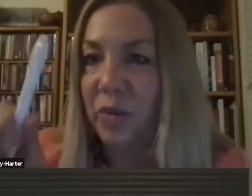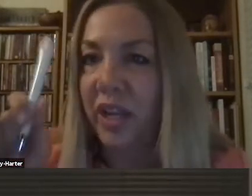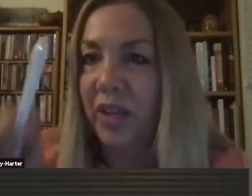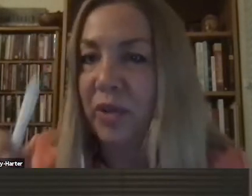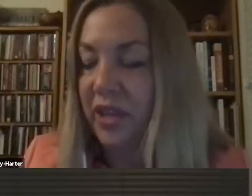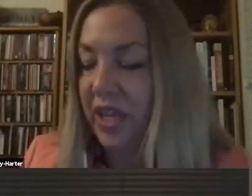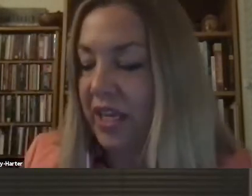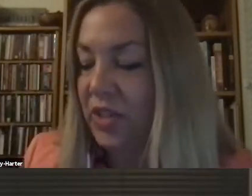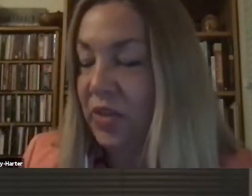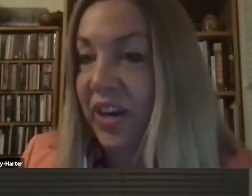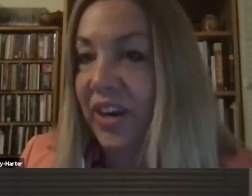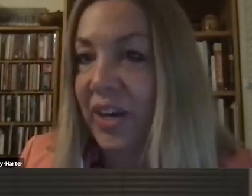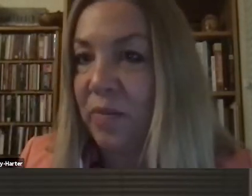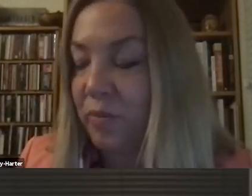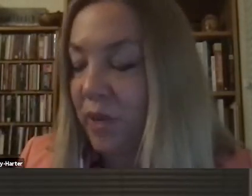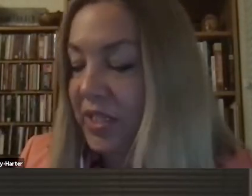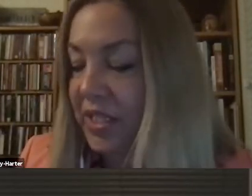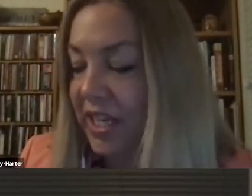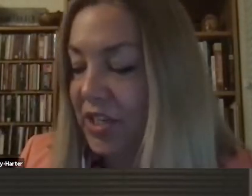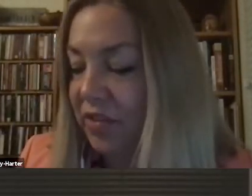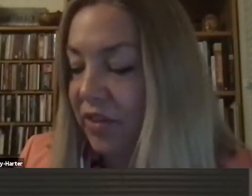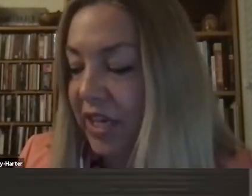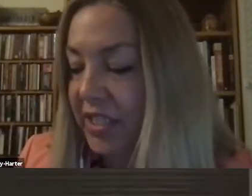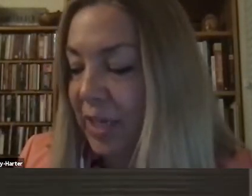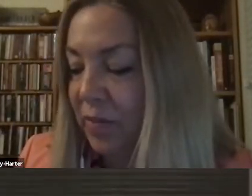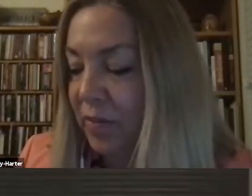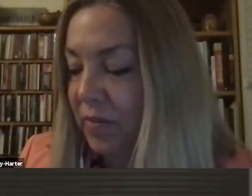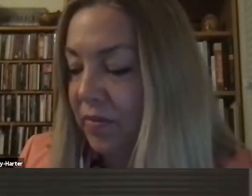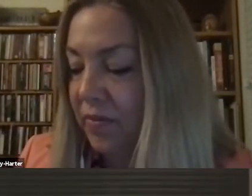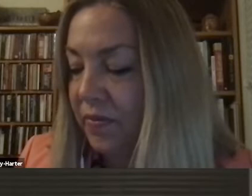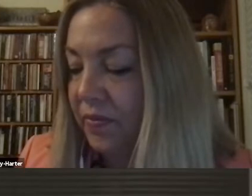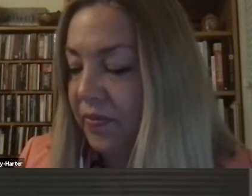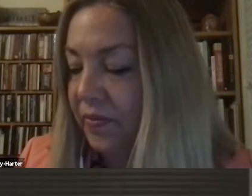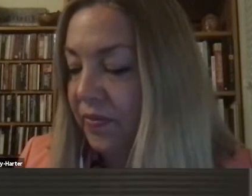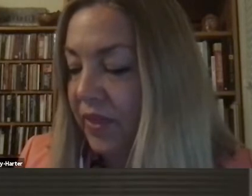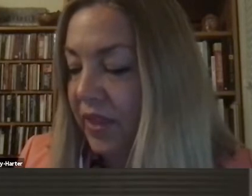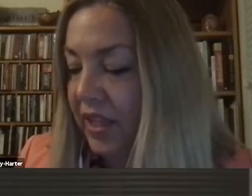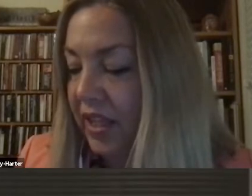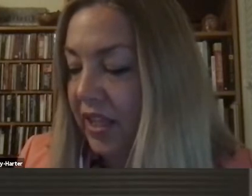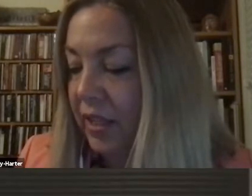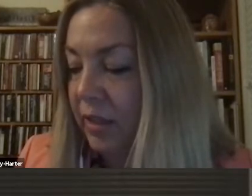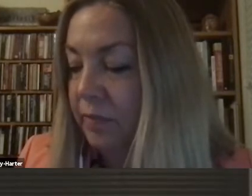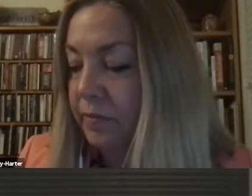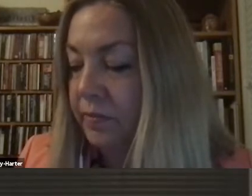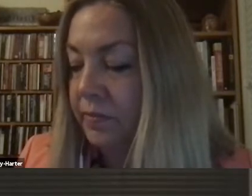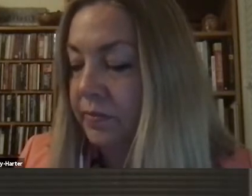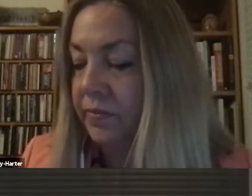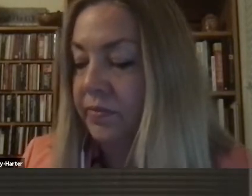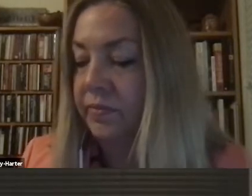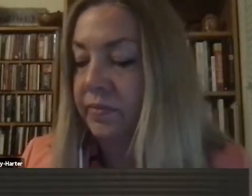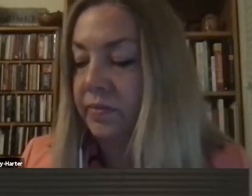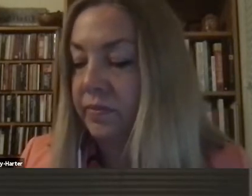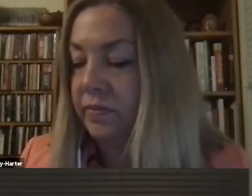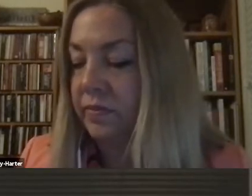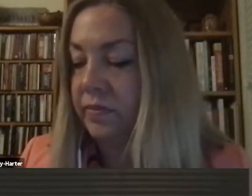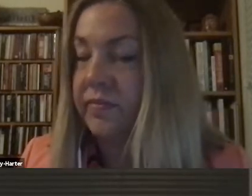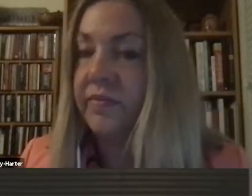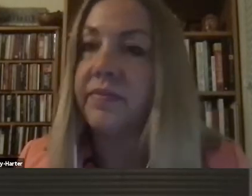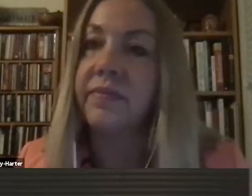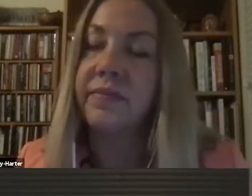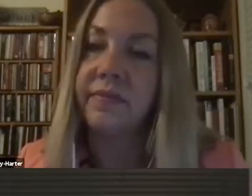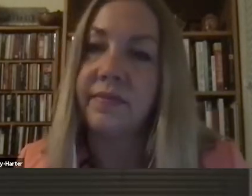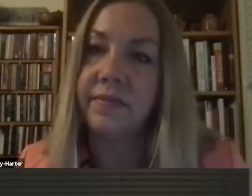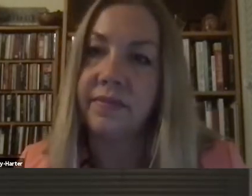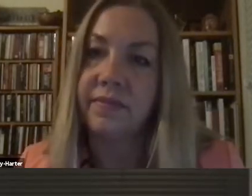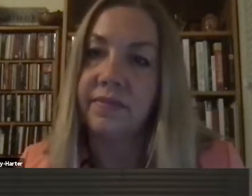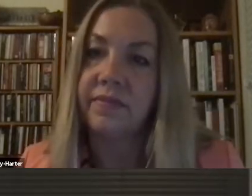sure that we put that into our presentation for next time. Great. And then one more question. Are we